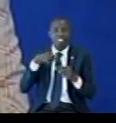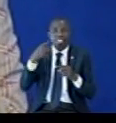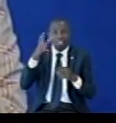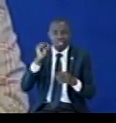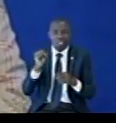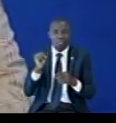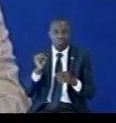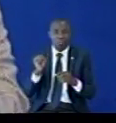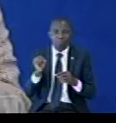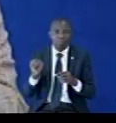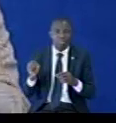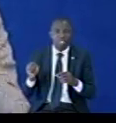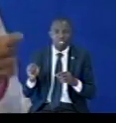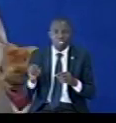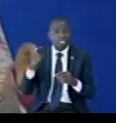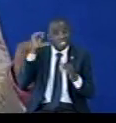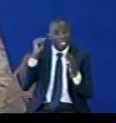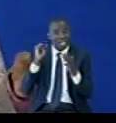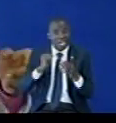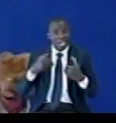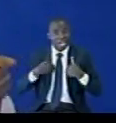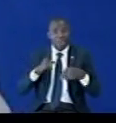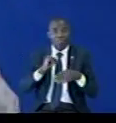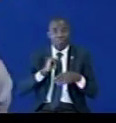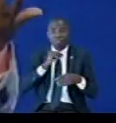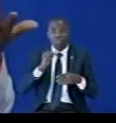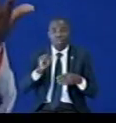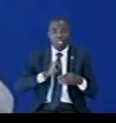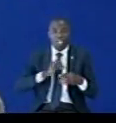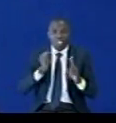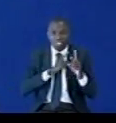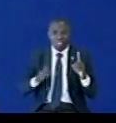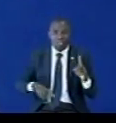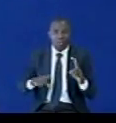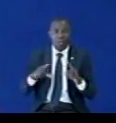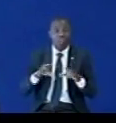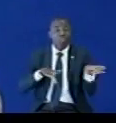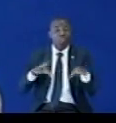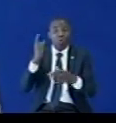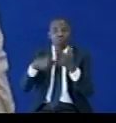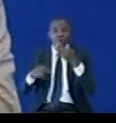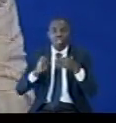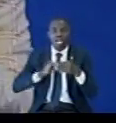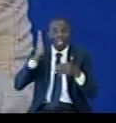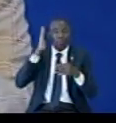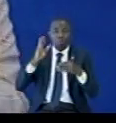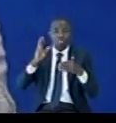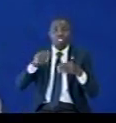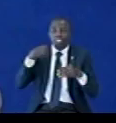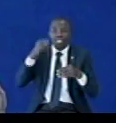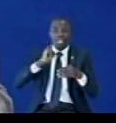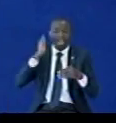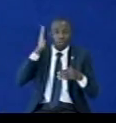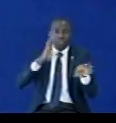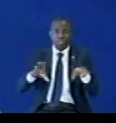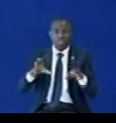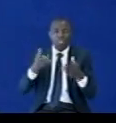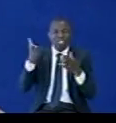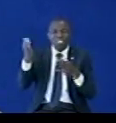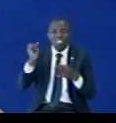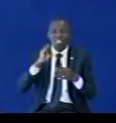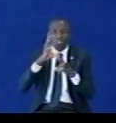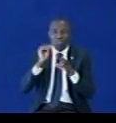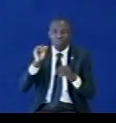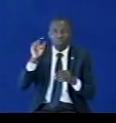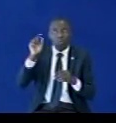old time. Have not I, the Lord, done what I said I will do? Then he said, there is no